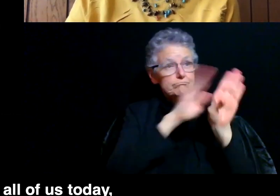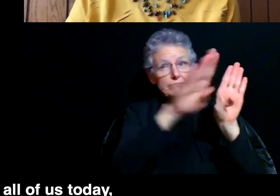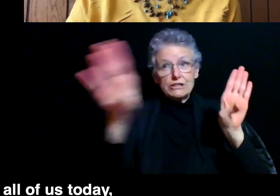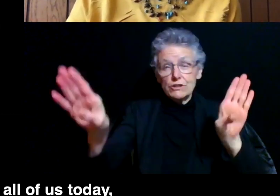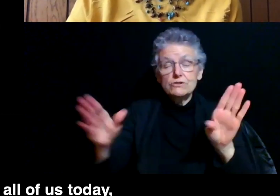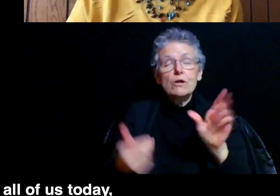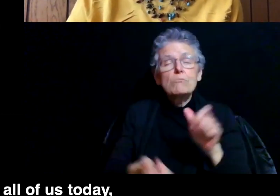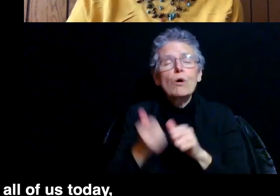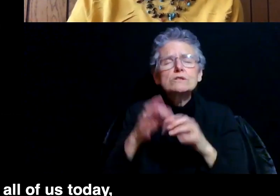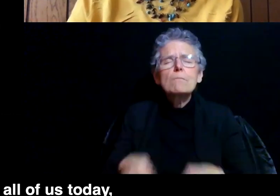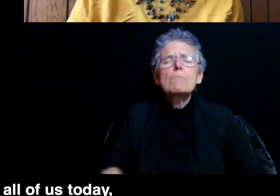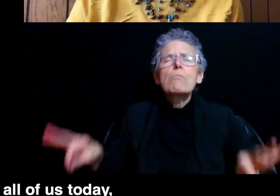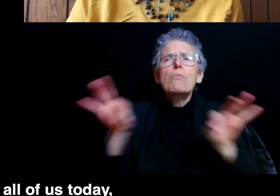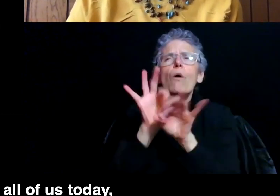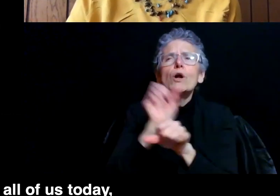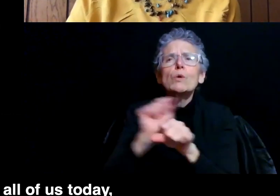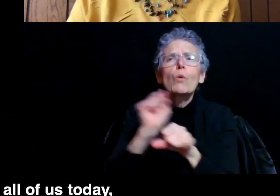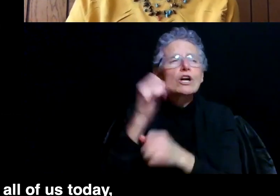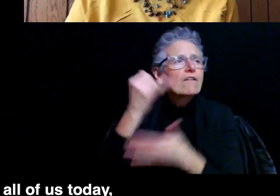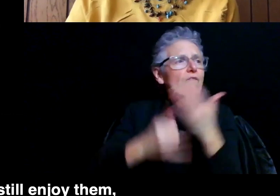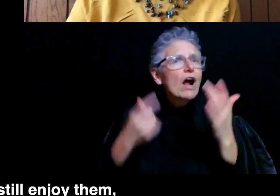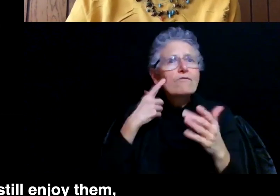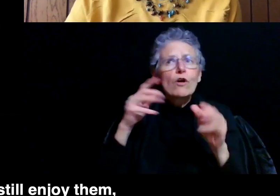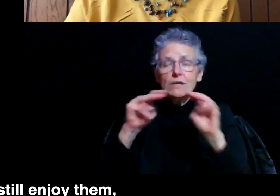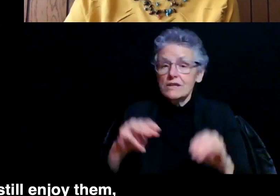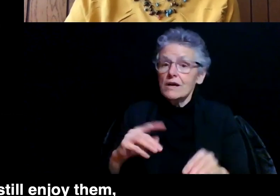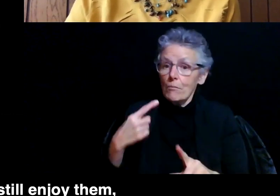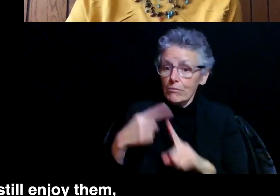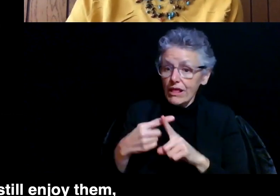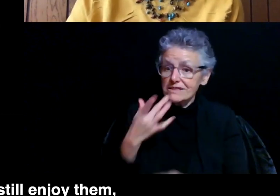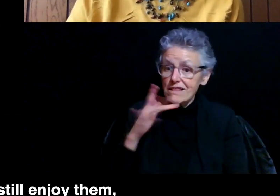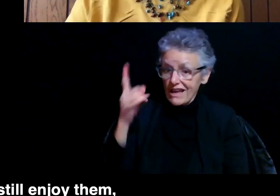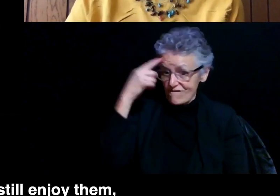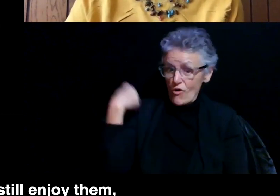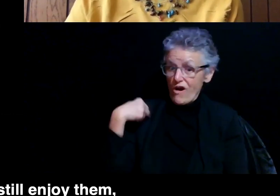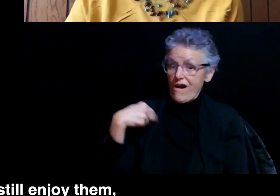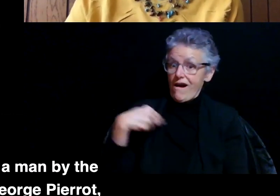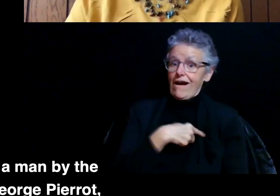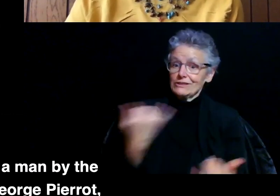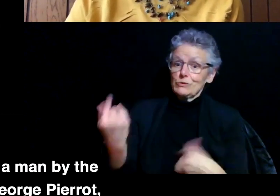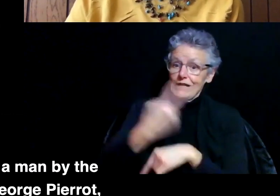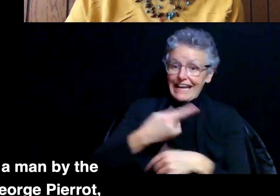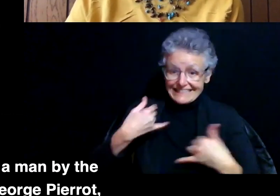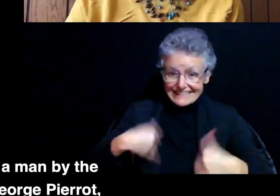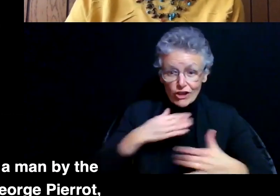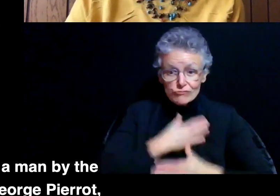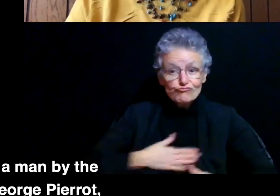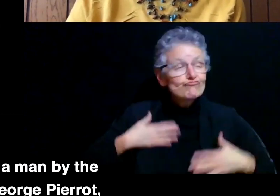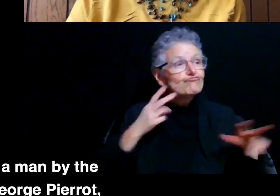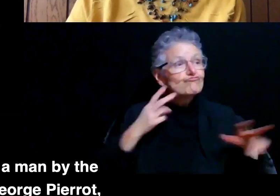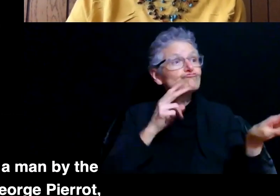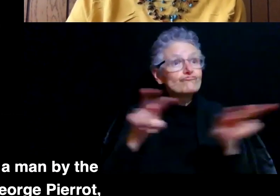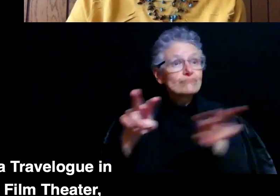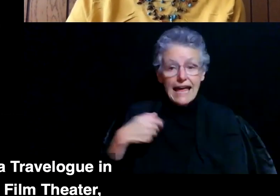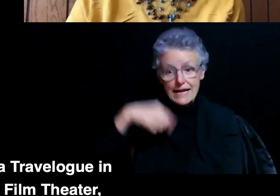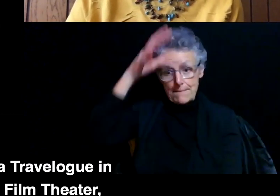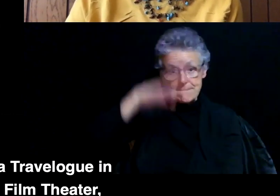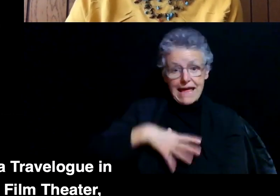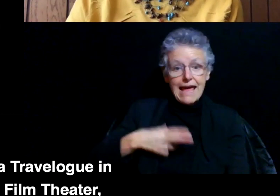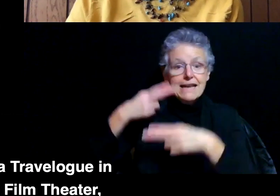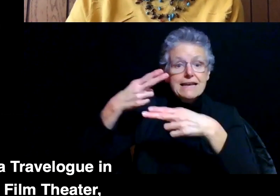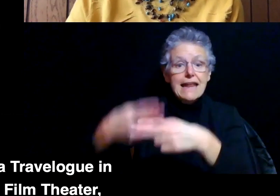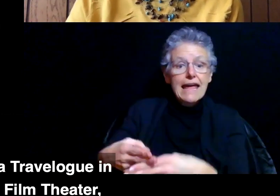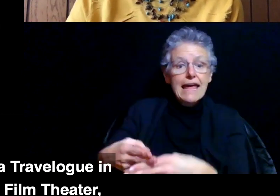and also for all of us today that we can still enjoy them, there was a man by the name of George Perot